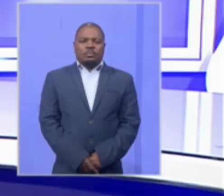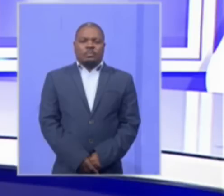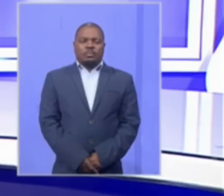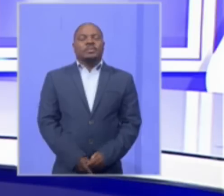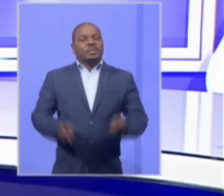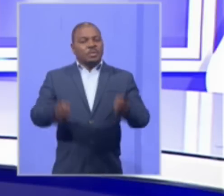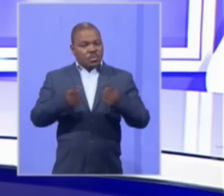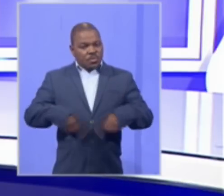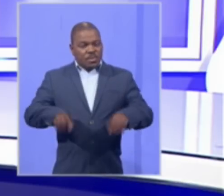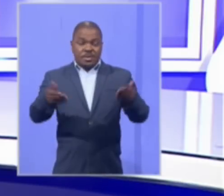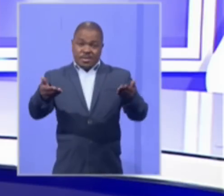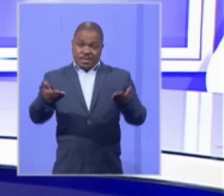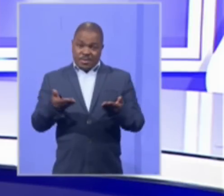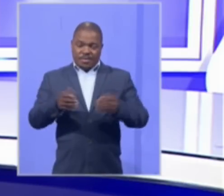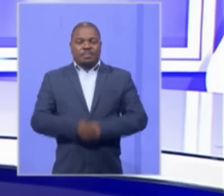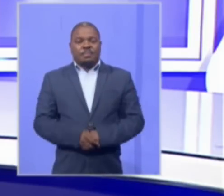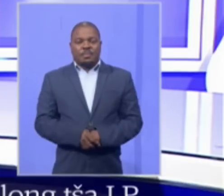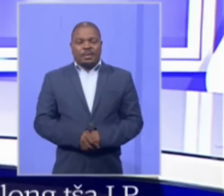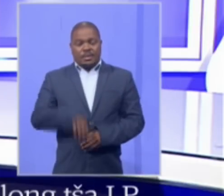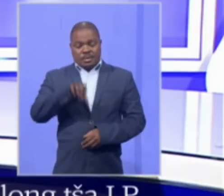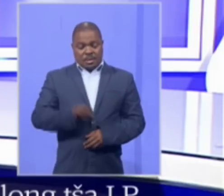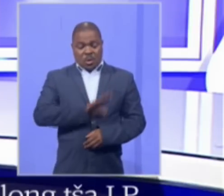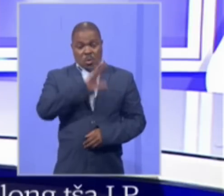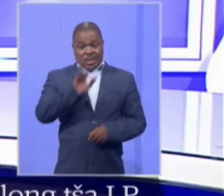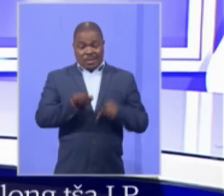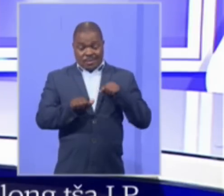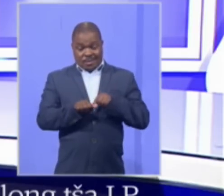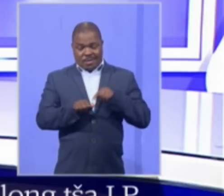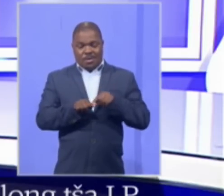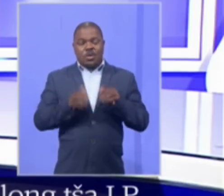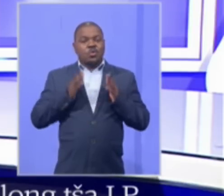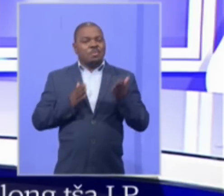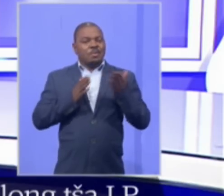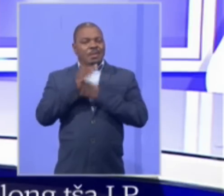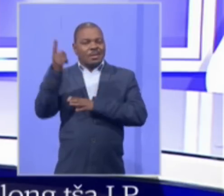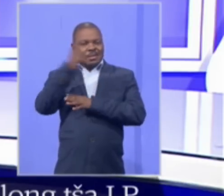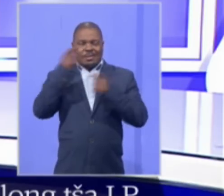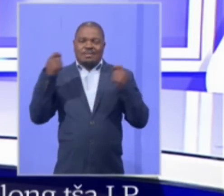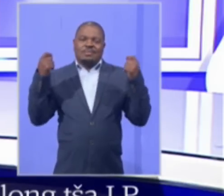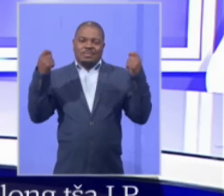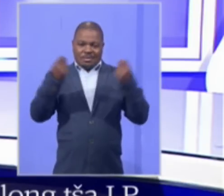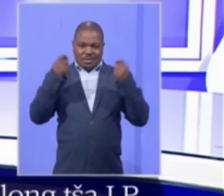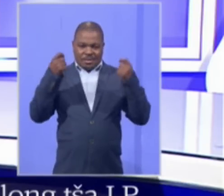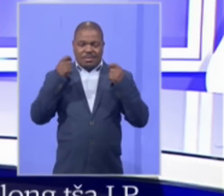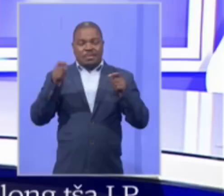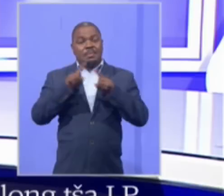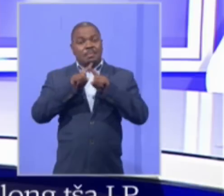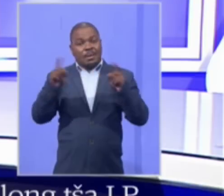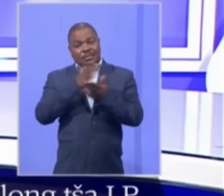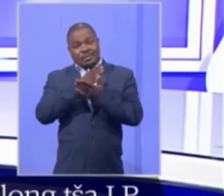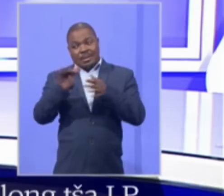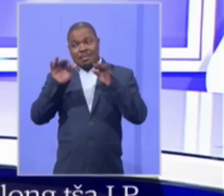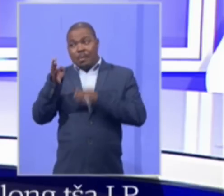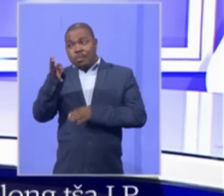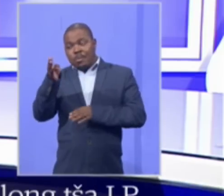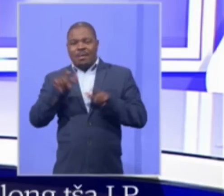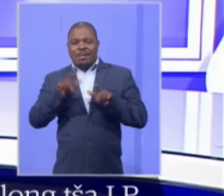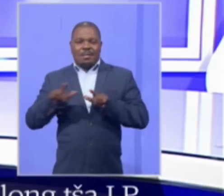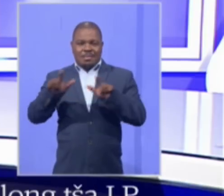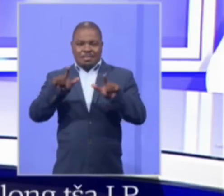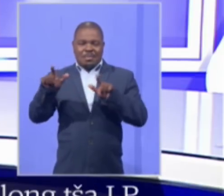Re sa lamogela bjalo ka ge Afrika Borwa e keteka letšatši la ditokelo tša botho ba bangwe ba badudi ka Limpopo